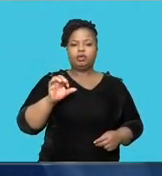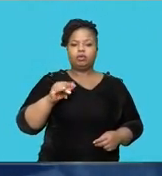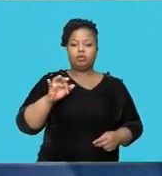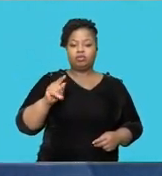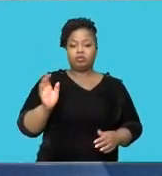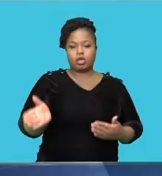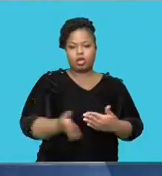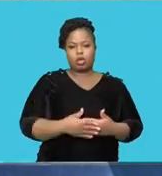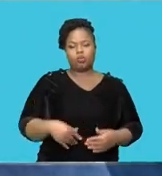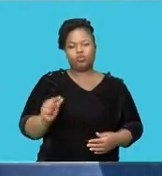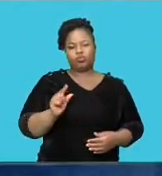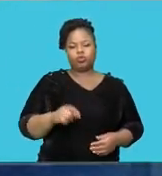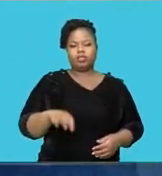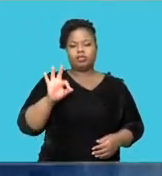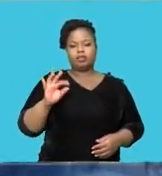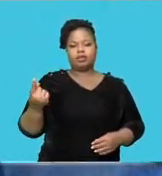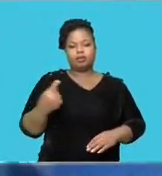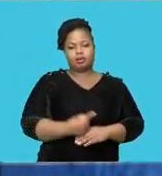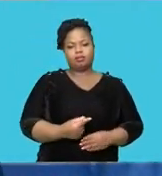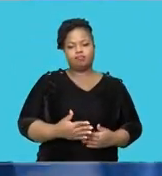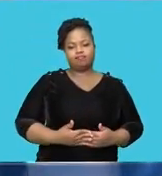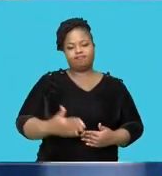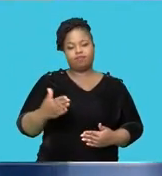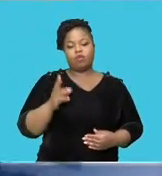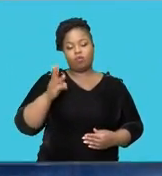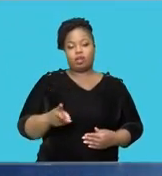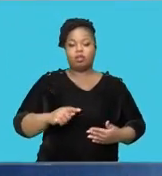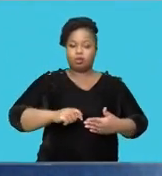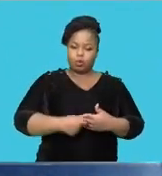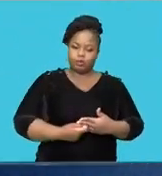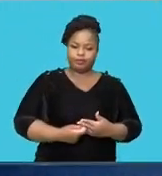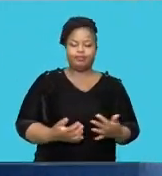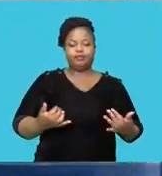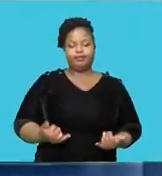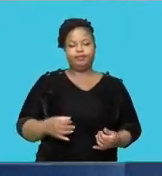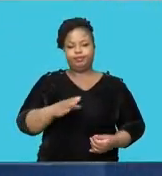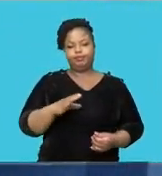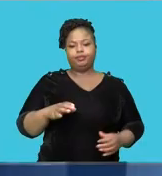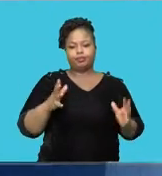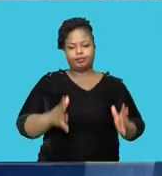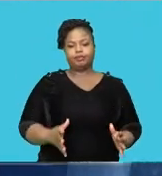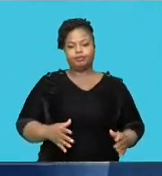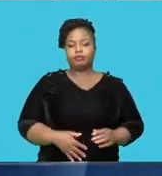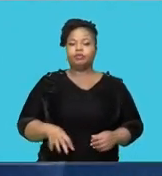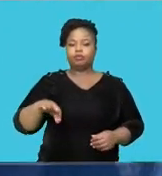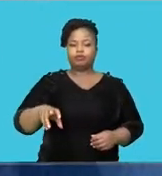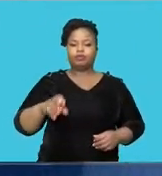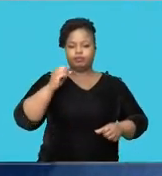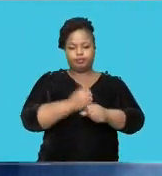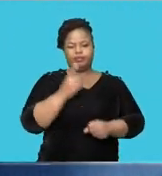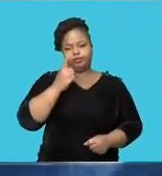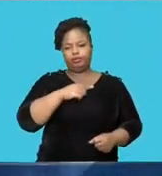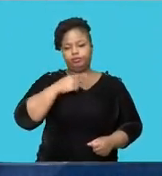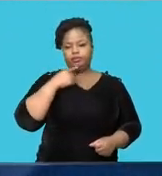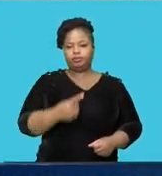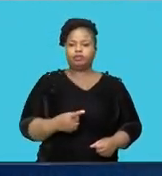kwalwa matsatsing a mararo go tloga jwale mo makansela a nkentseng kopo pusong ya profinsi ya Gauteng go faneng